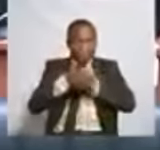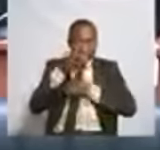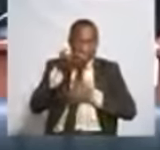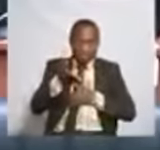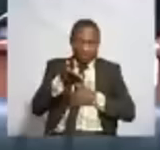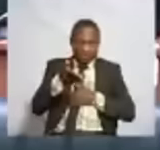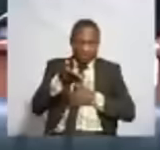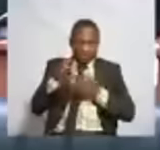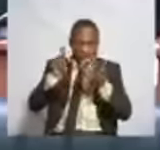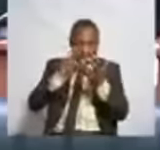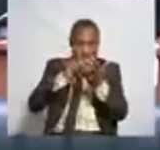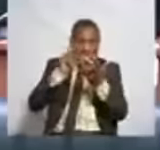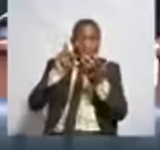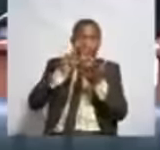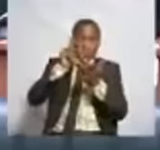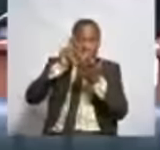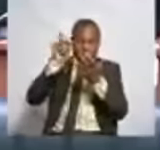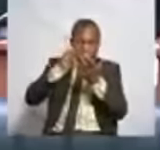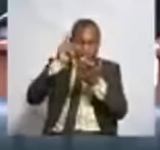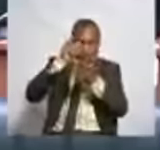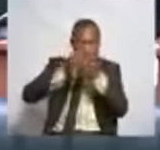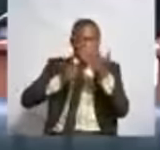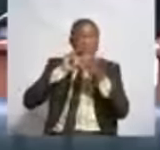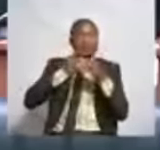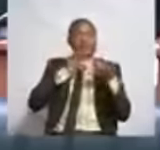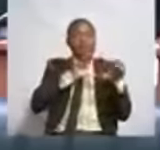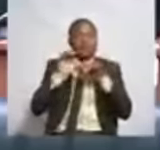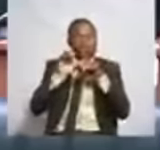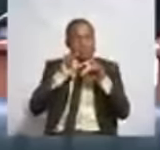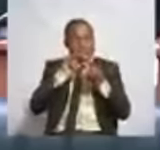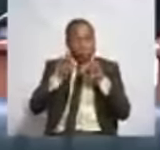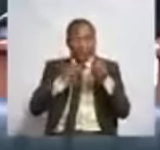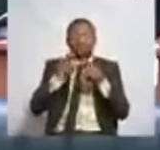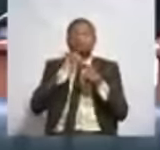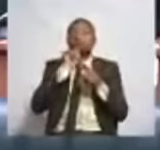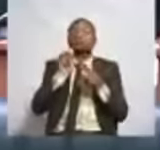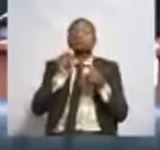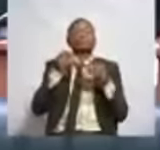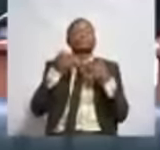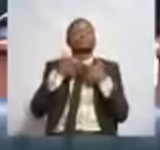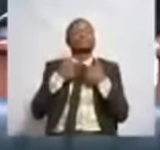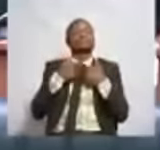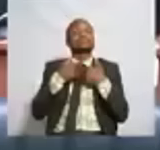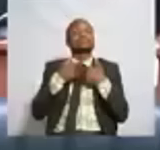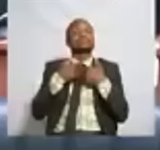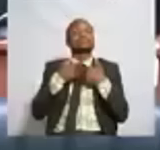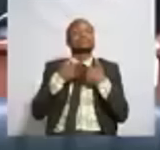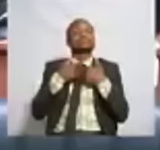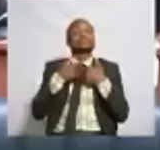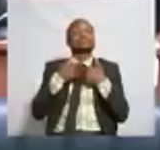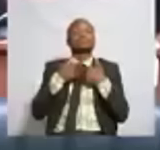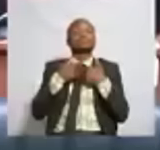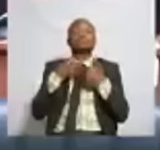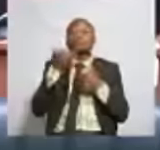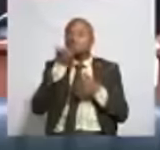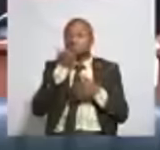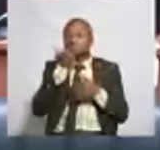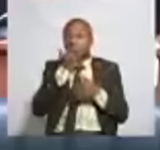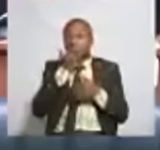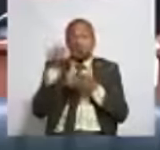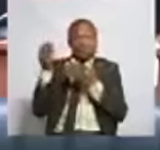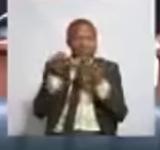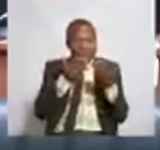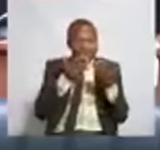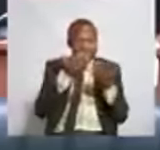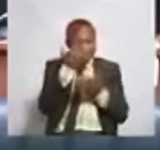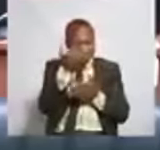terms of prioritizing what we need to do for our people. Let us not have adventure of misadventure to